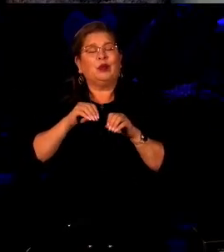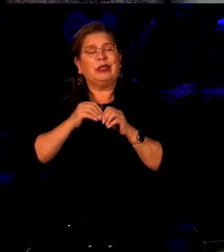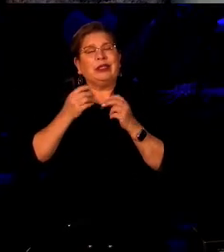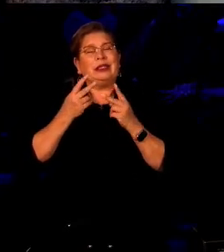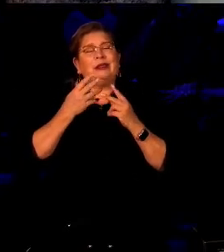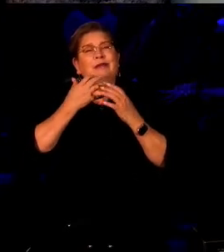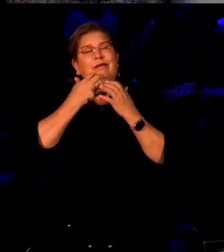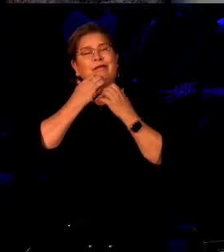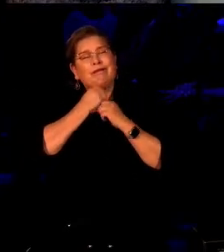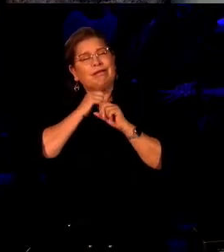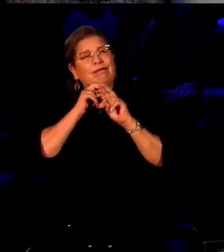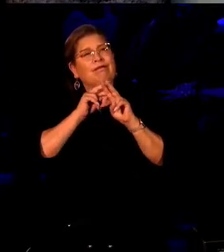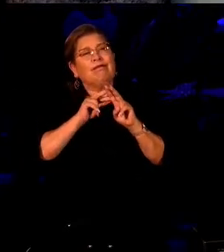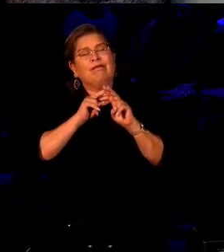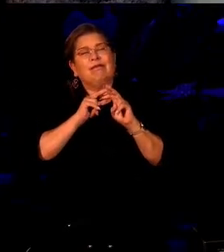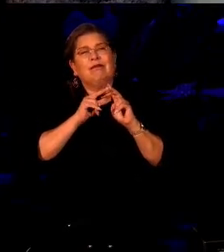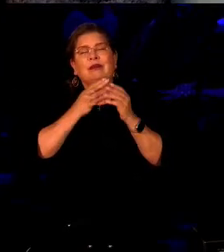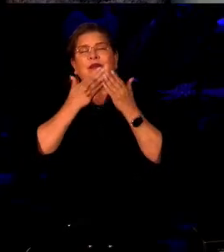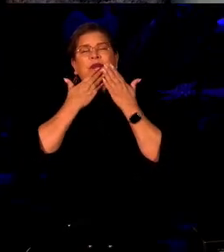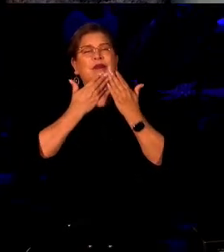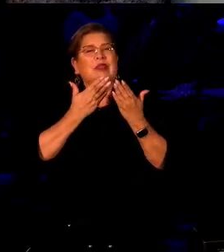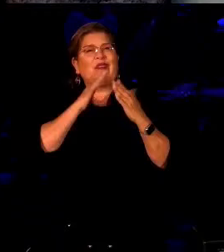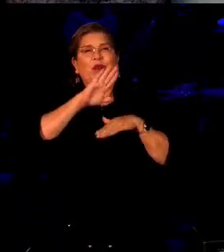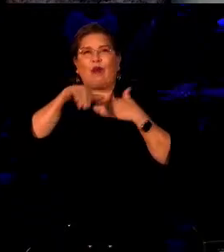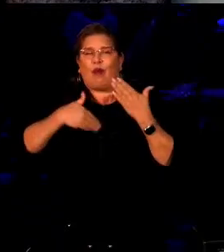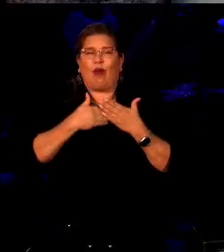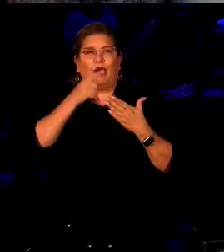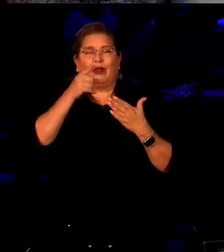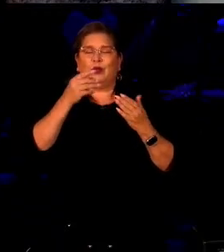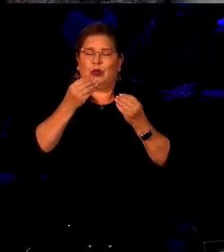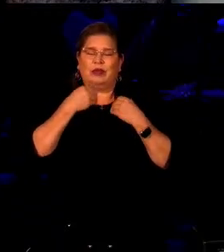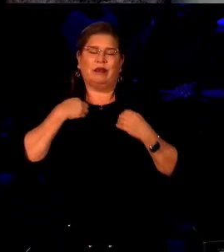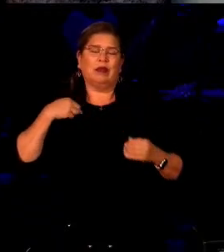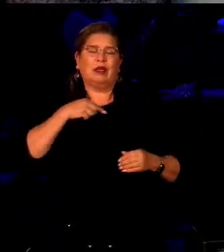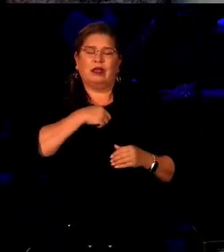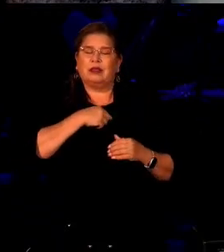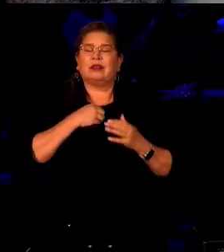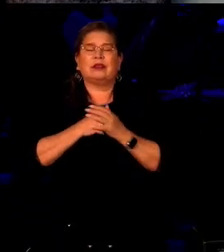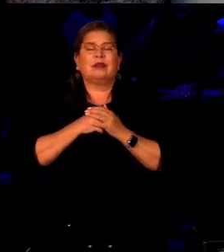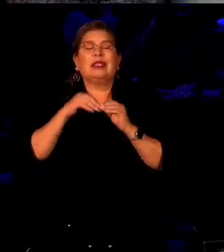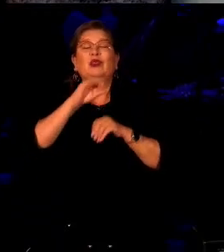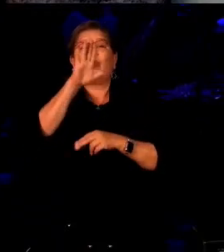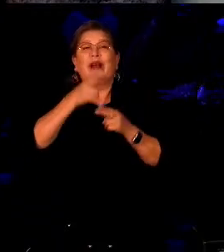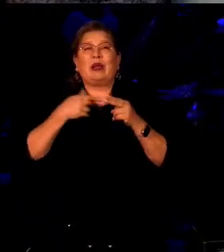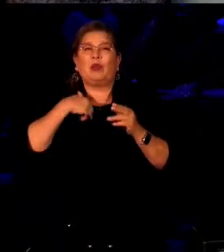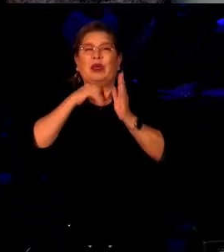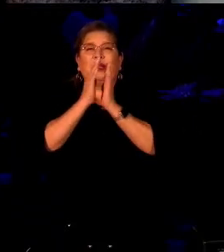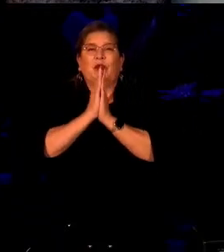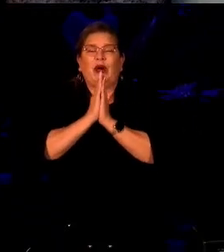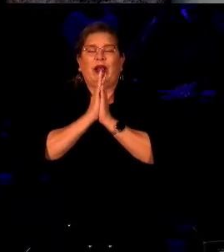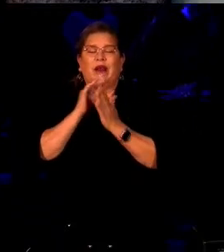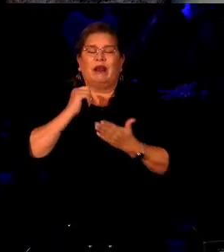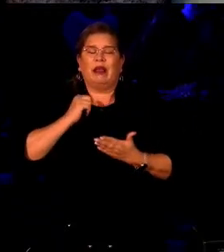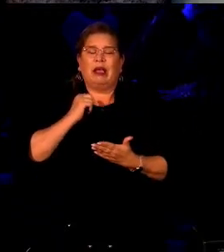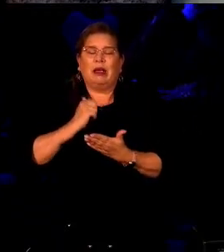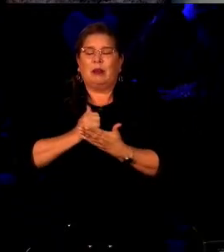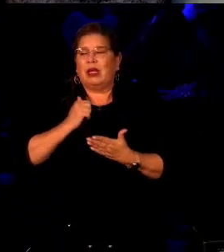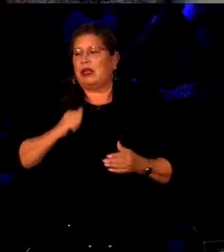reverence, thankful for everything You are to us. In Your name we pray. Amen.